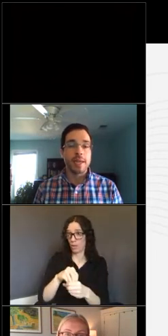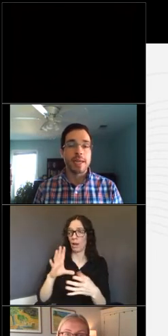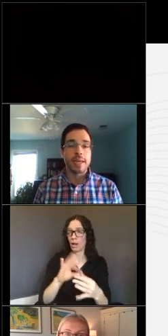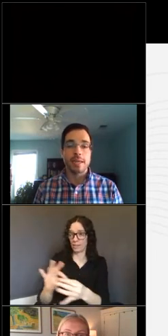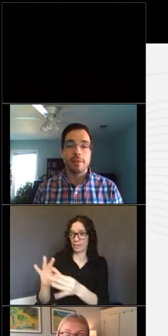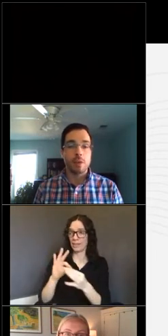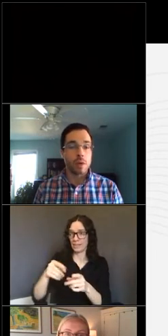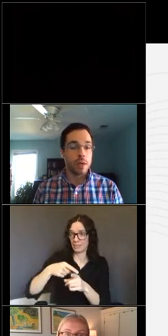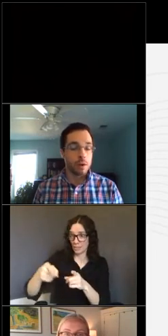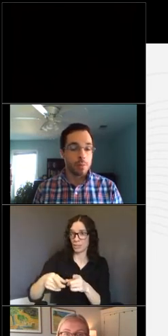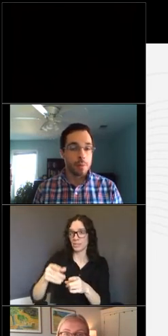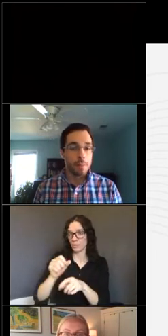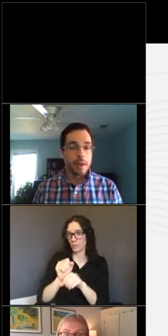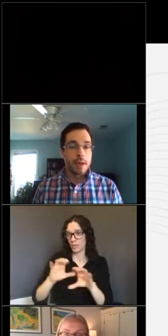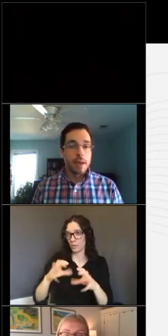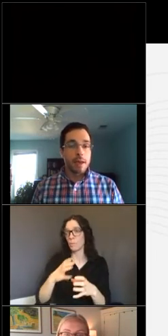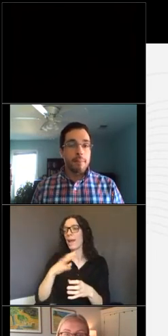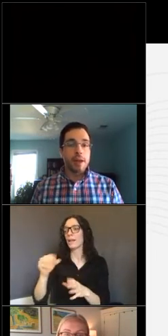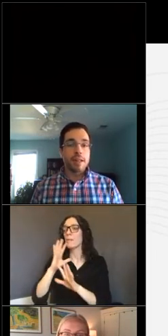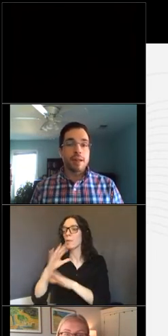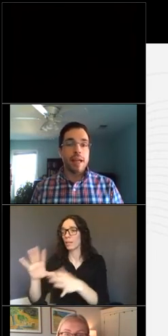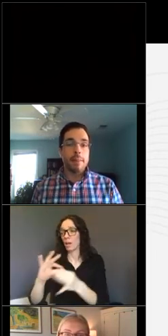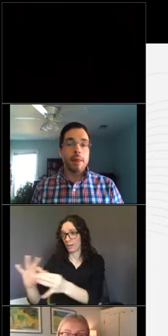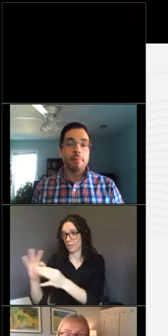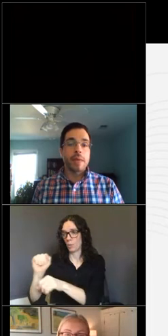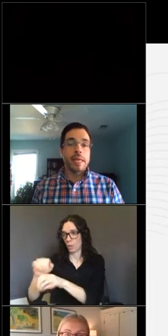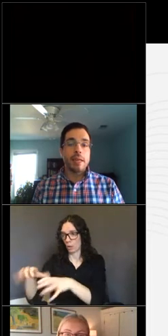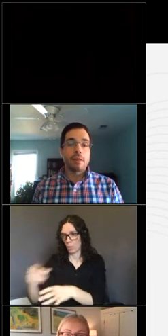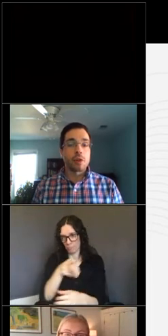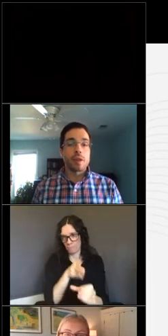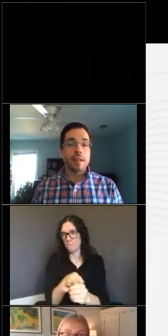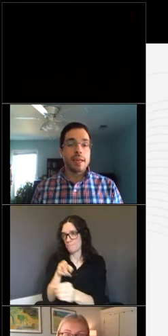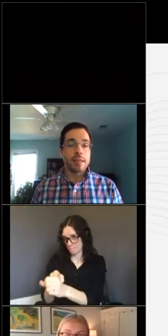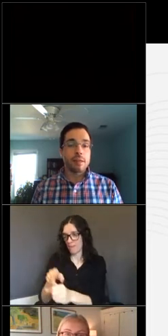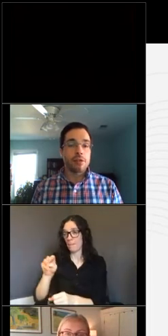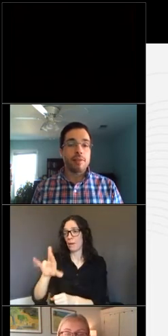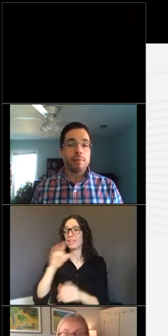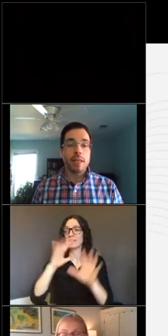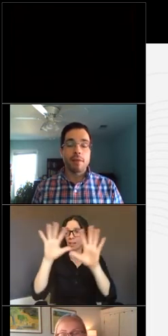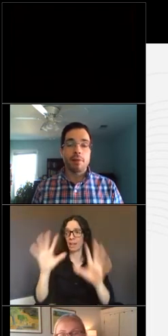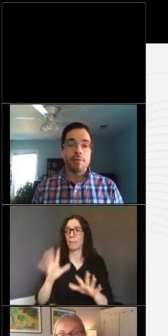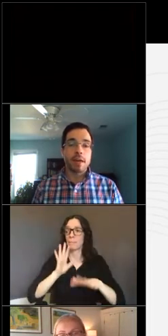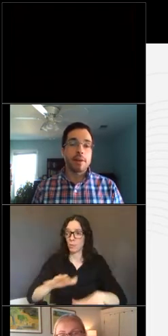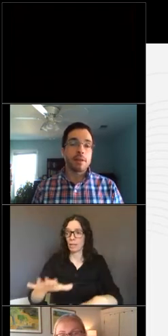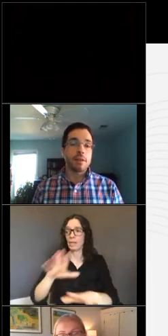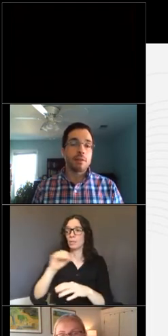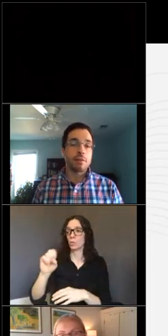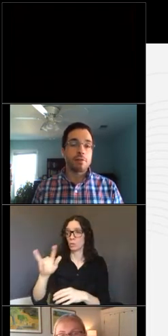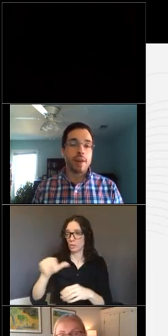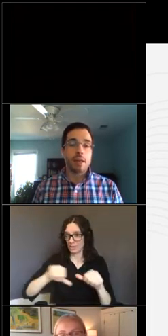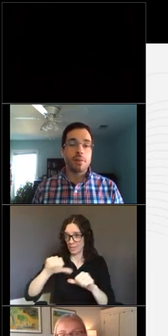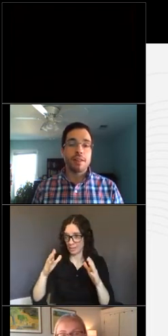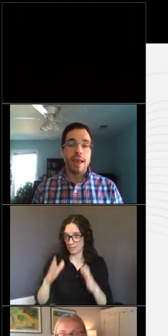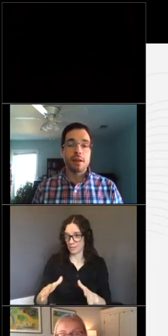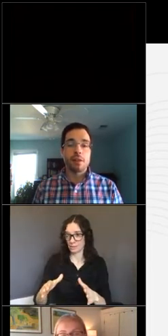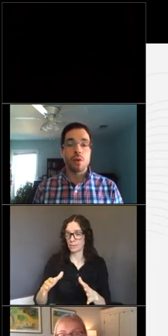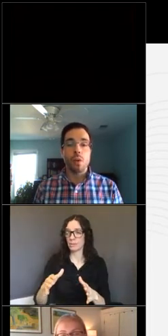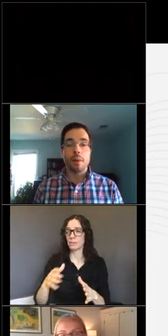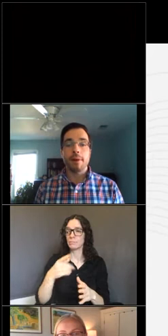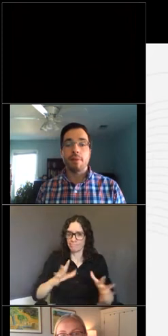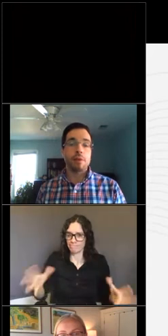and the Marine Connectivity Working Group. Mary is a climate, marine, and social scientist driving meaningful environmental and social value